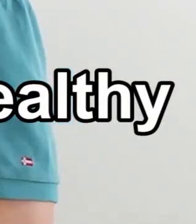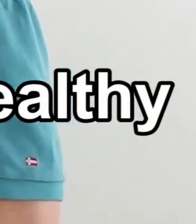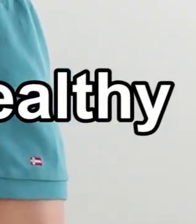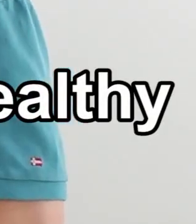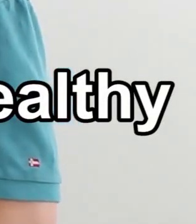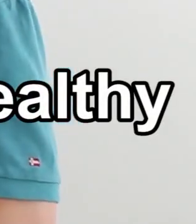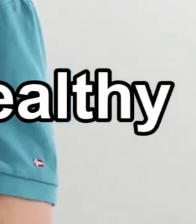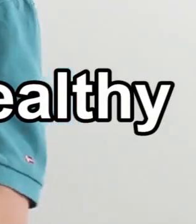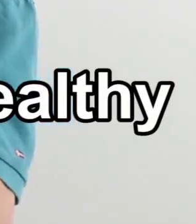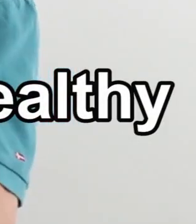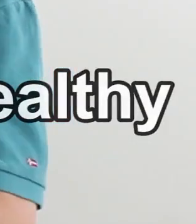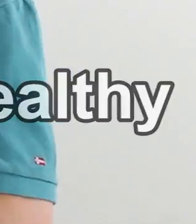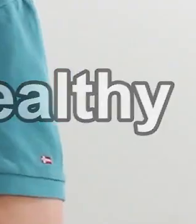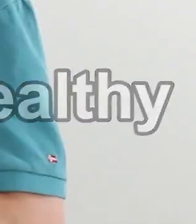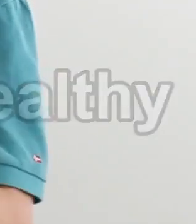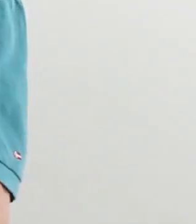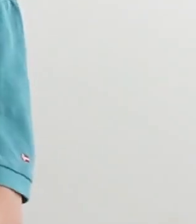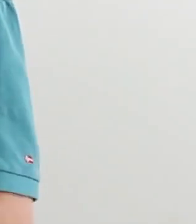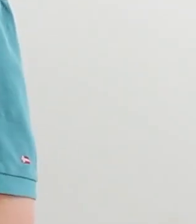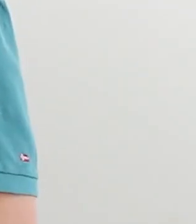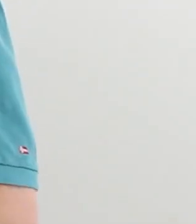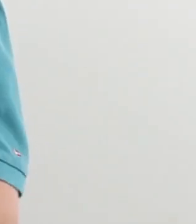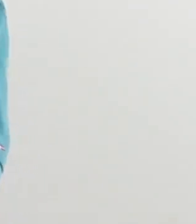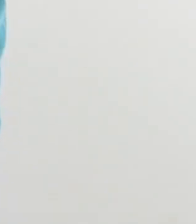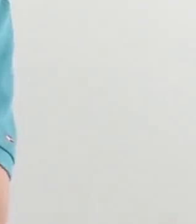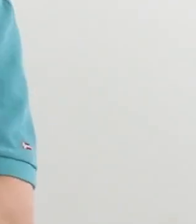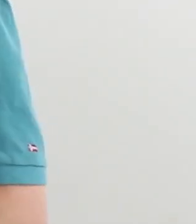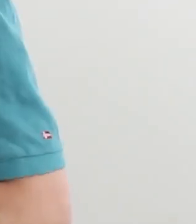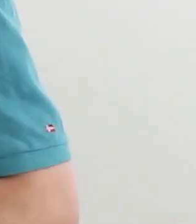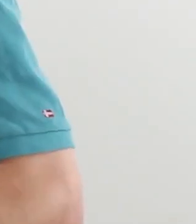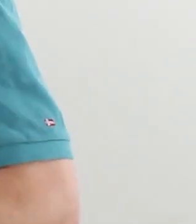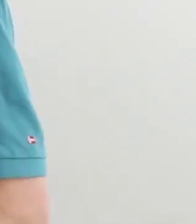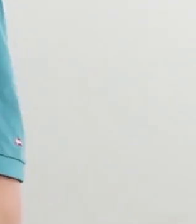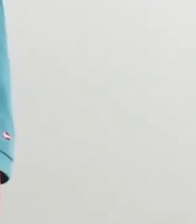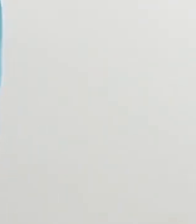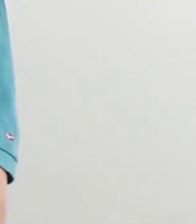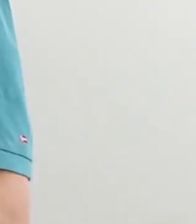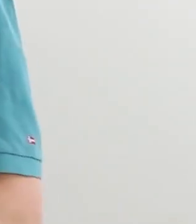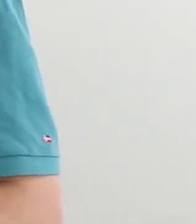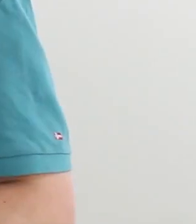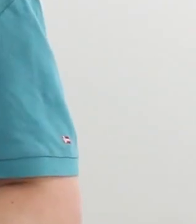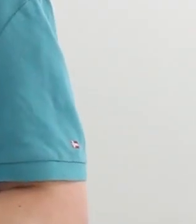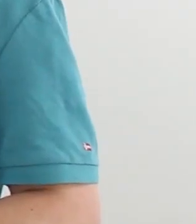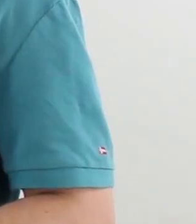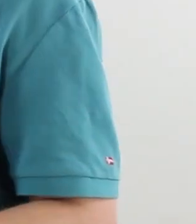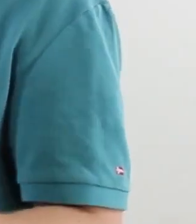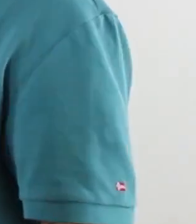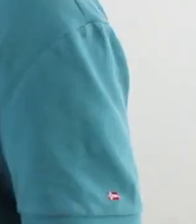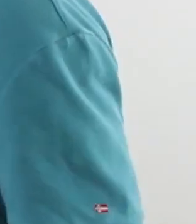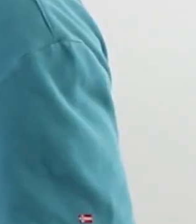healthy food, okay? Good idea, eat healthy food. So I think that we should eat healthy